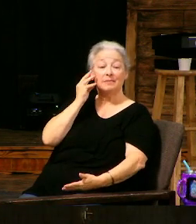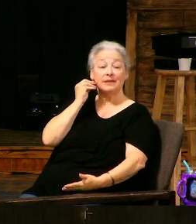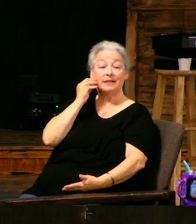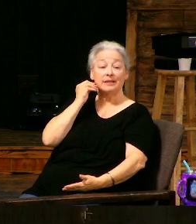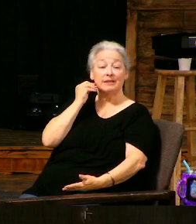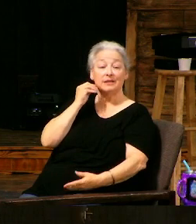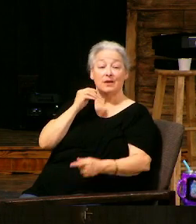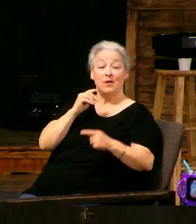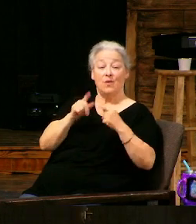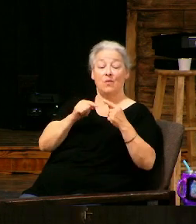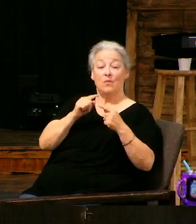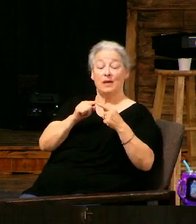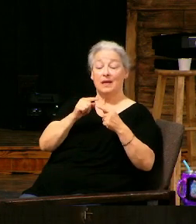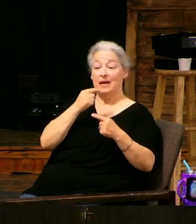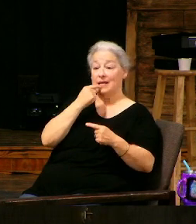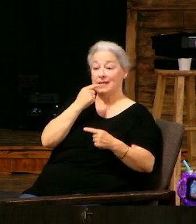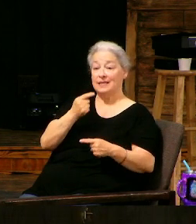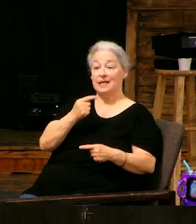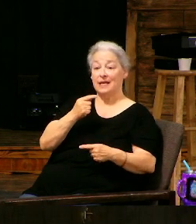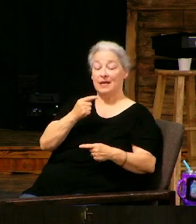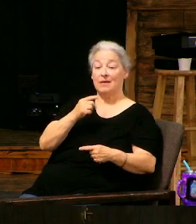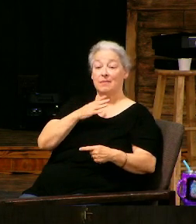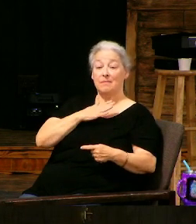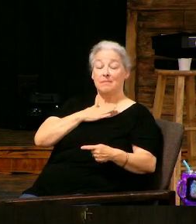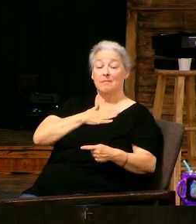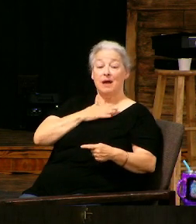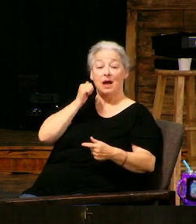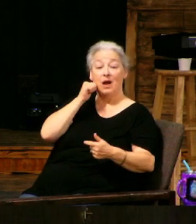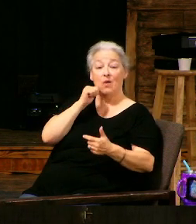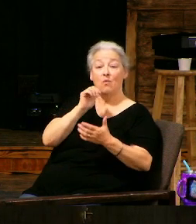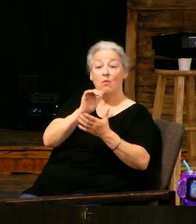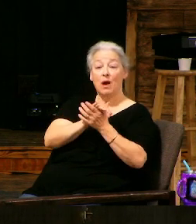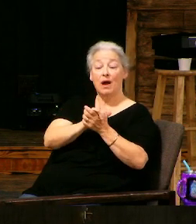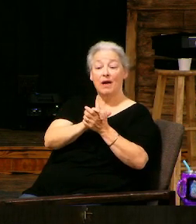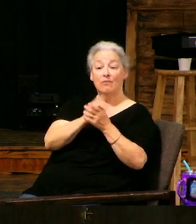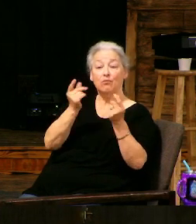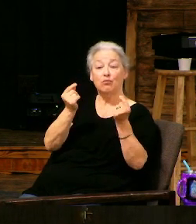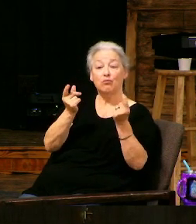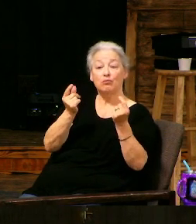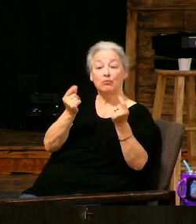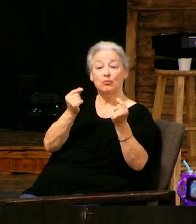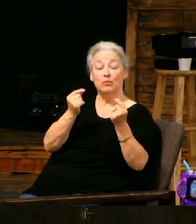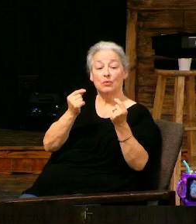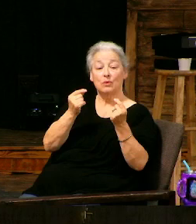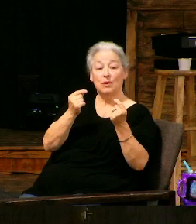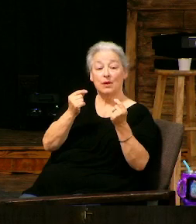going to do, the enemy goes out there and sets a trap, and by the time I get there,